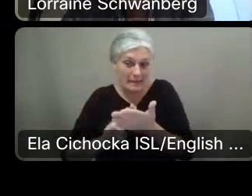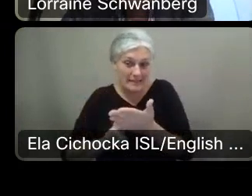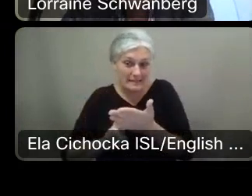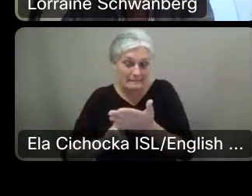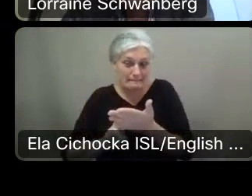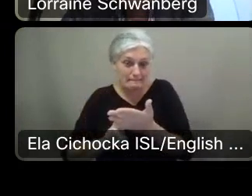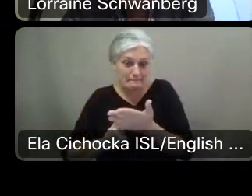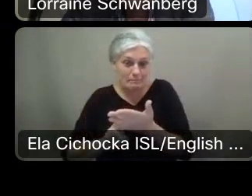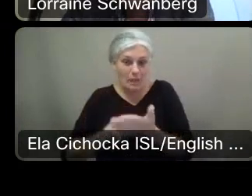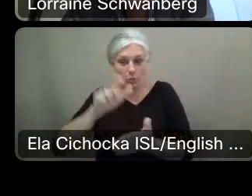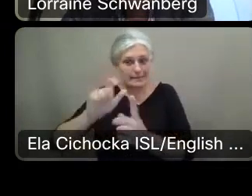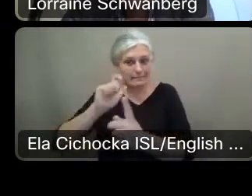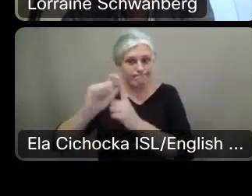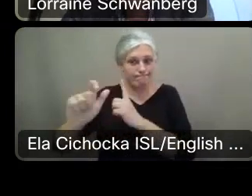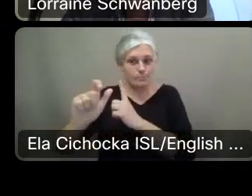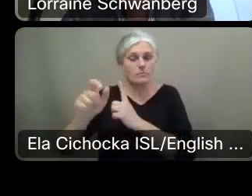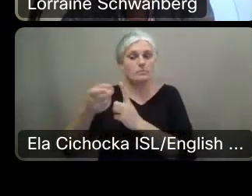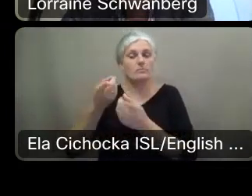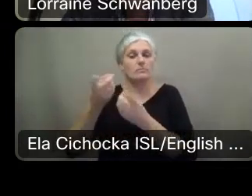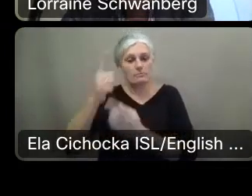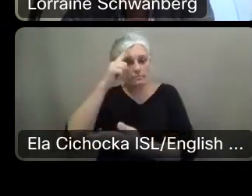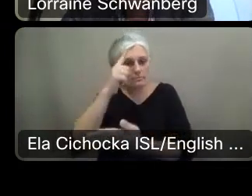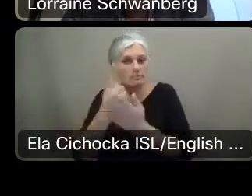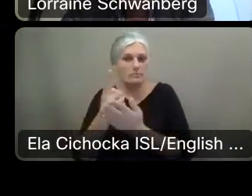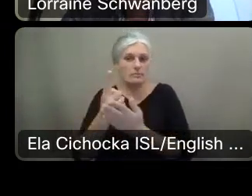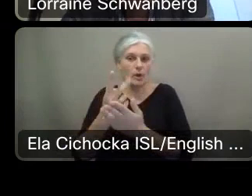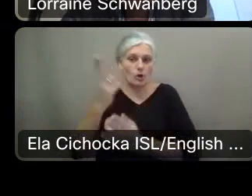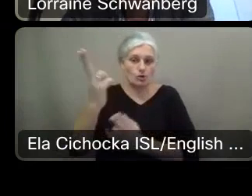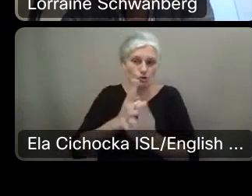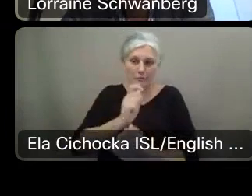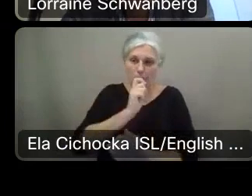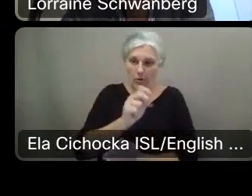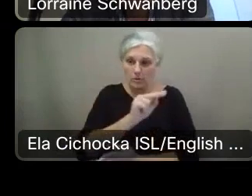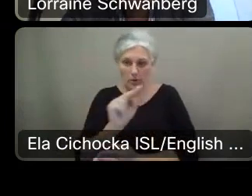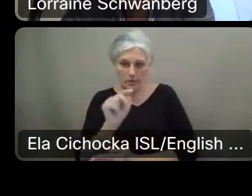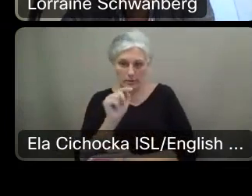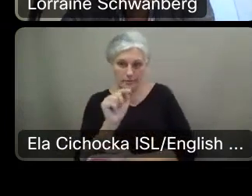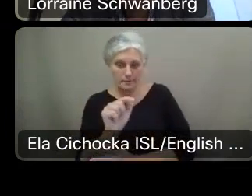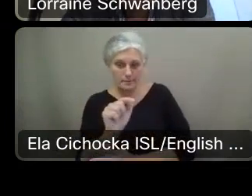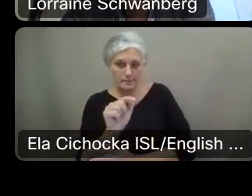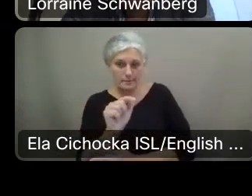that determination that may warrant this notification.